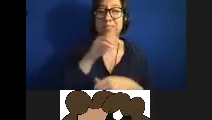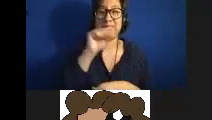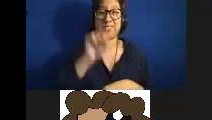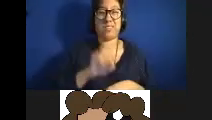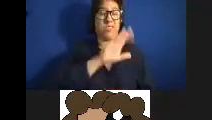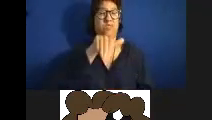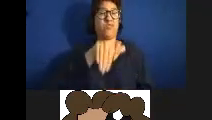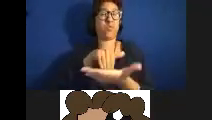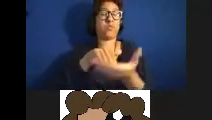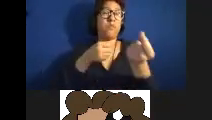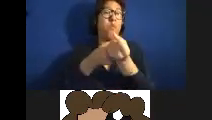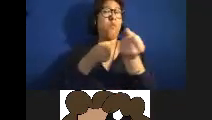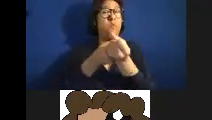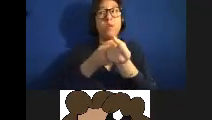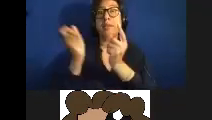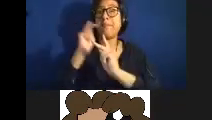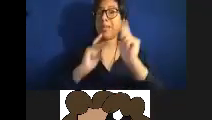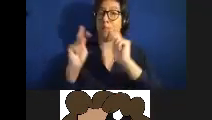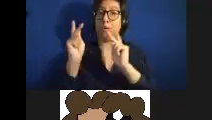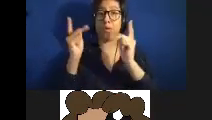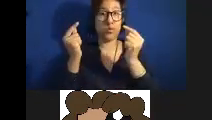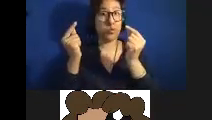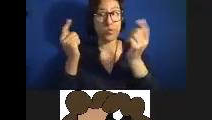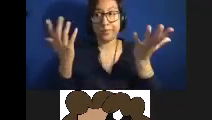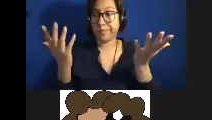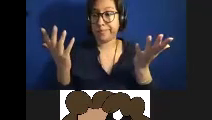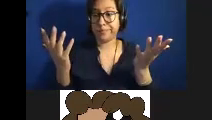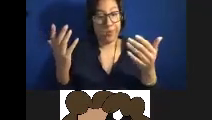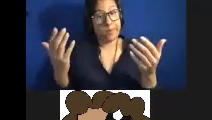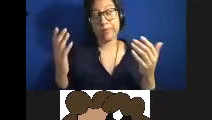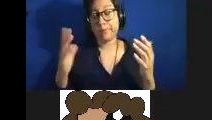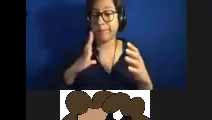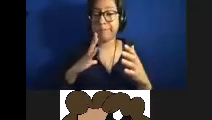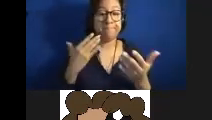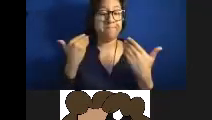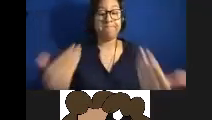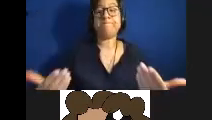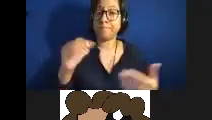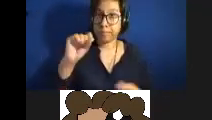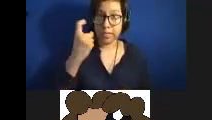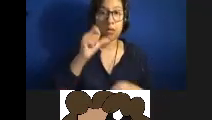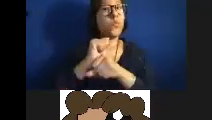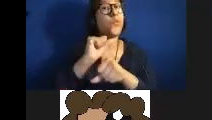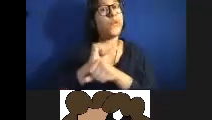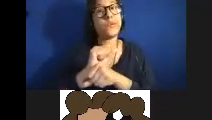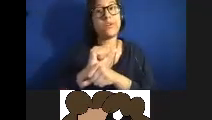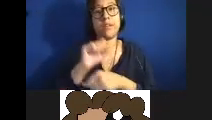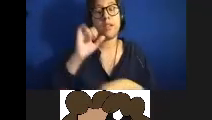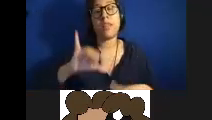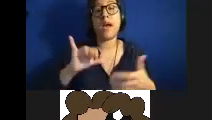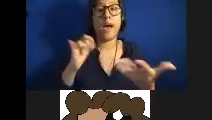area. So people are doing what they got to do, and sex work is